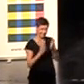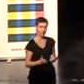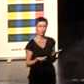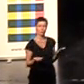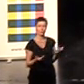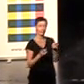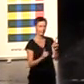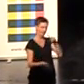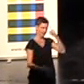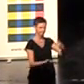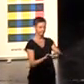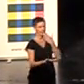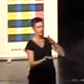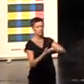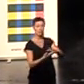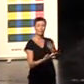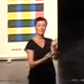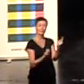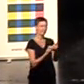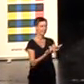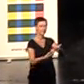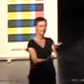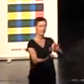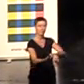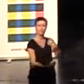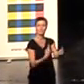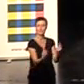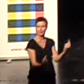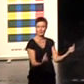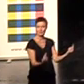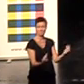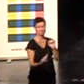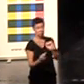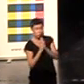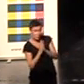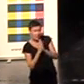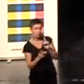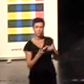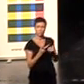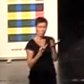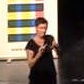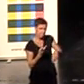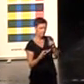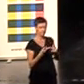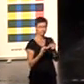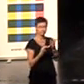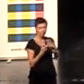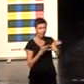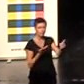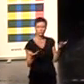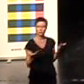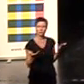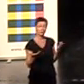of the chairman bij thumping outside of zelfs dat we legion de nation their culture met